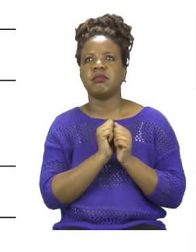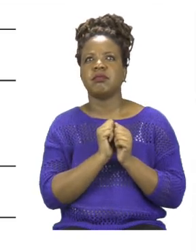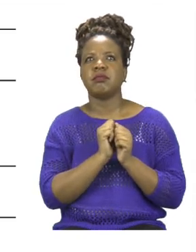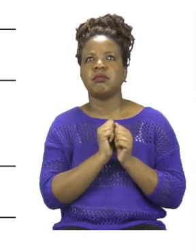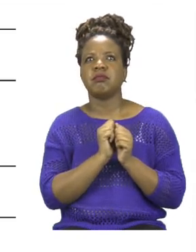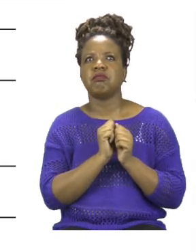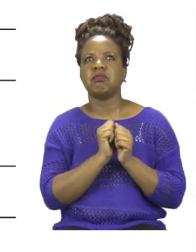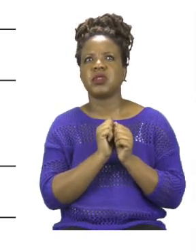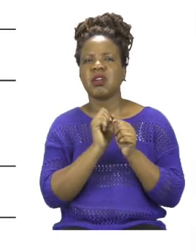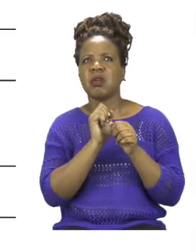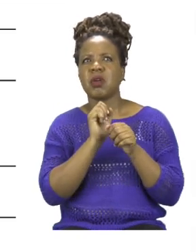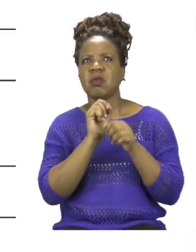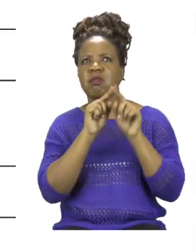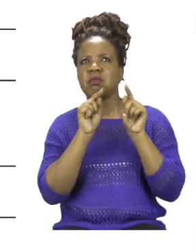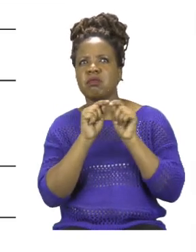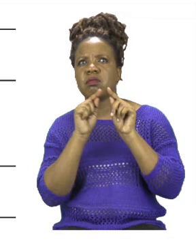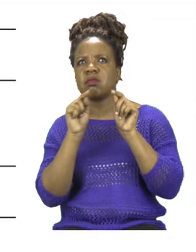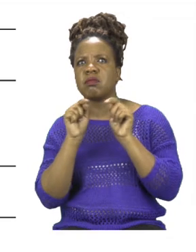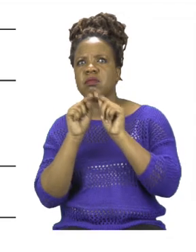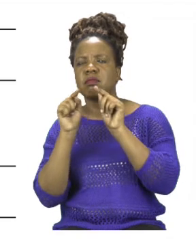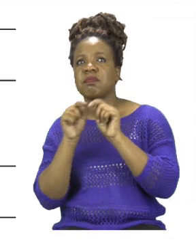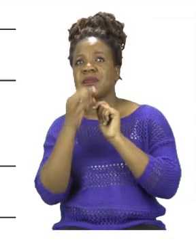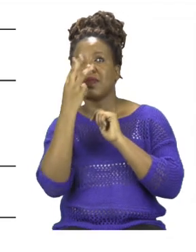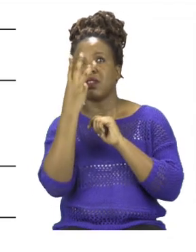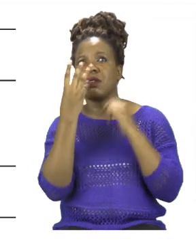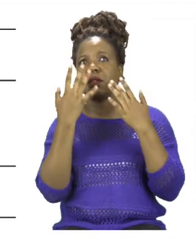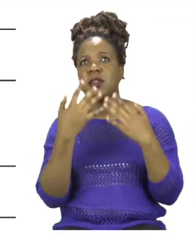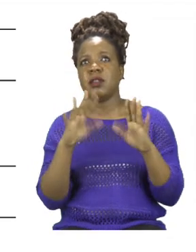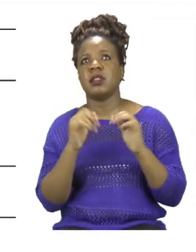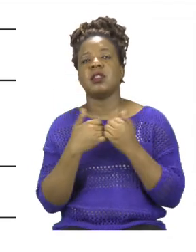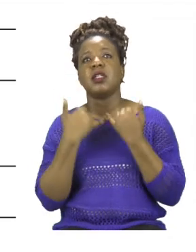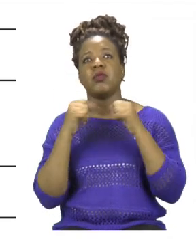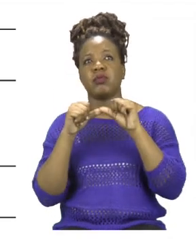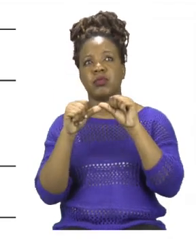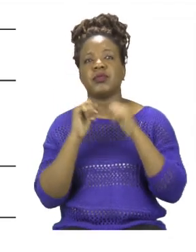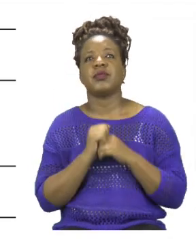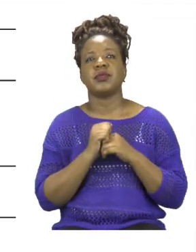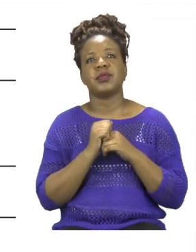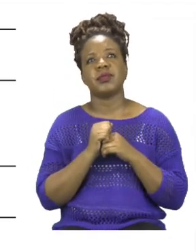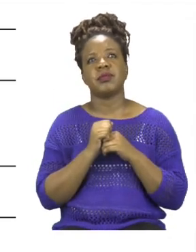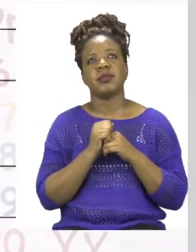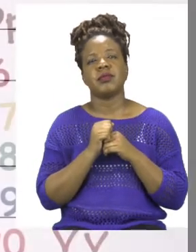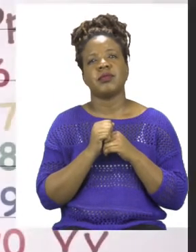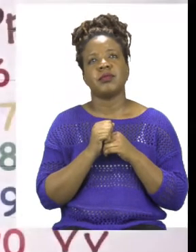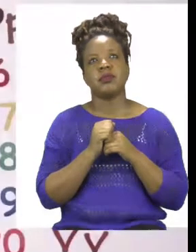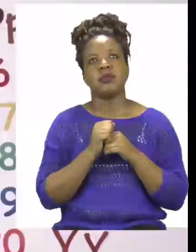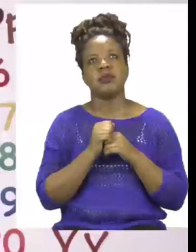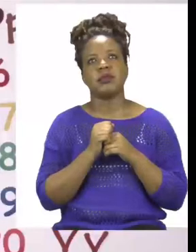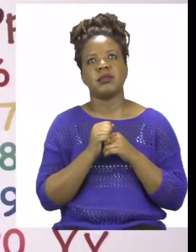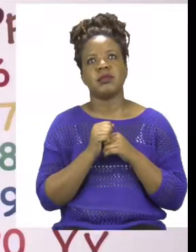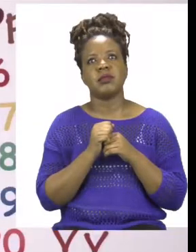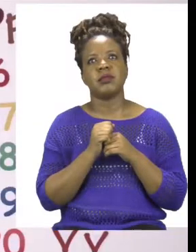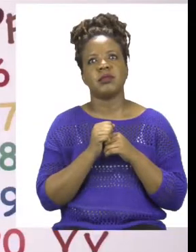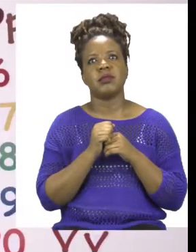3 boxes. So now we need to continue. Let us take a look at the board. So I'm going to do the first one with you.